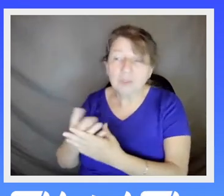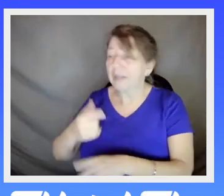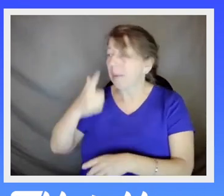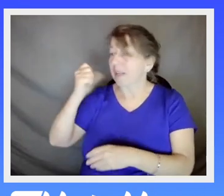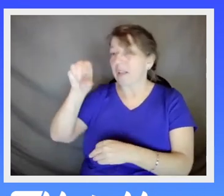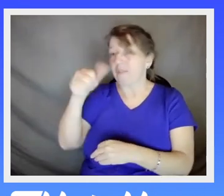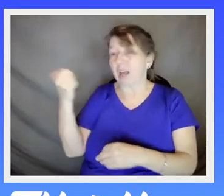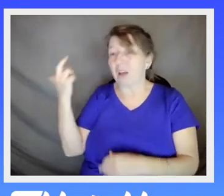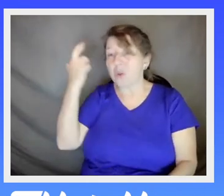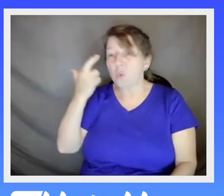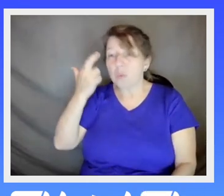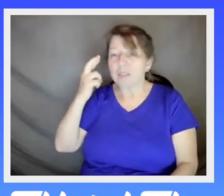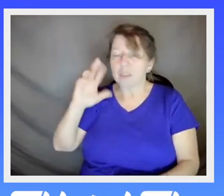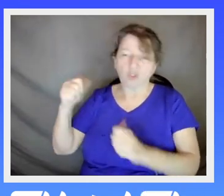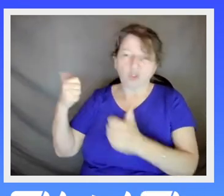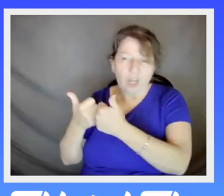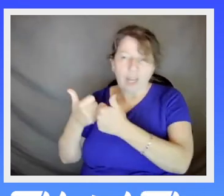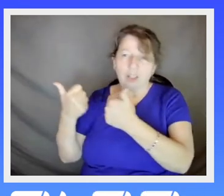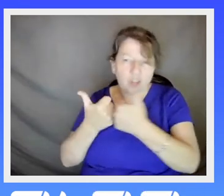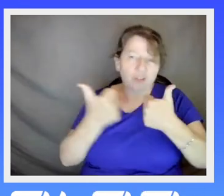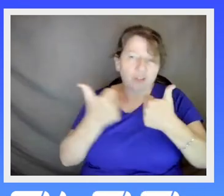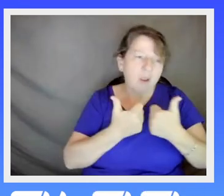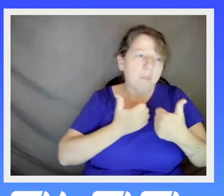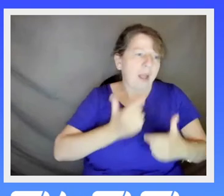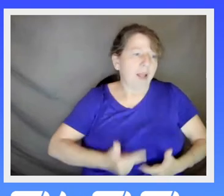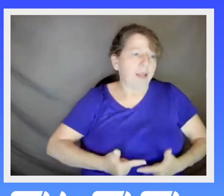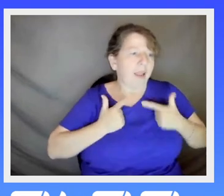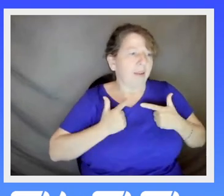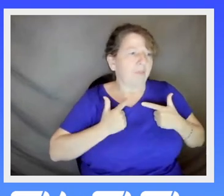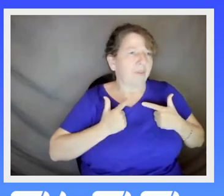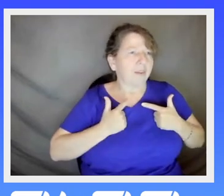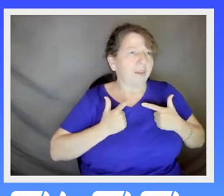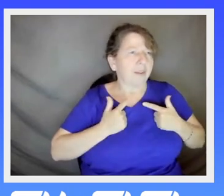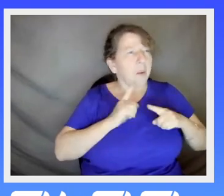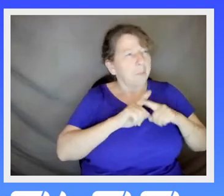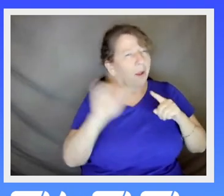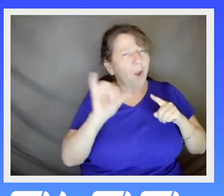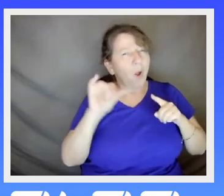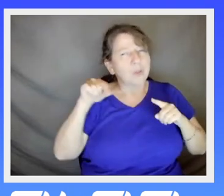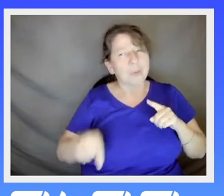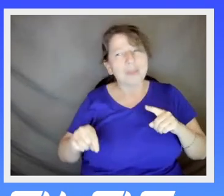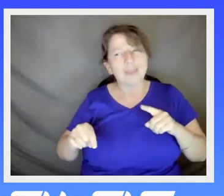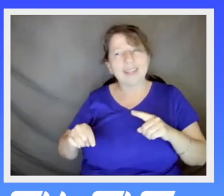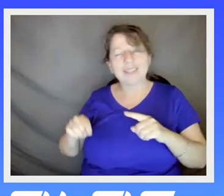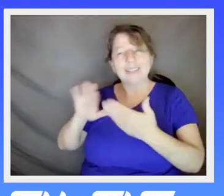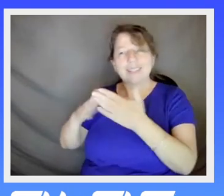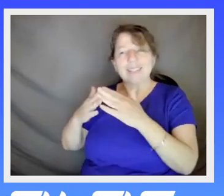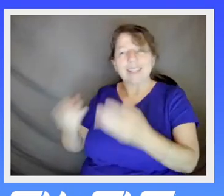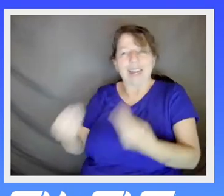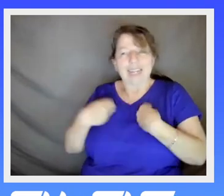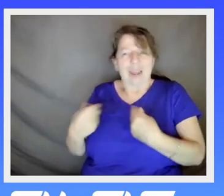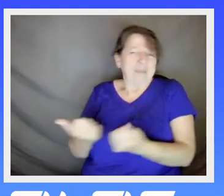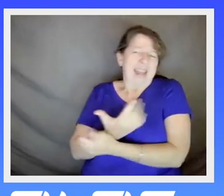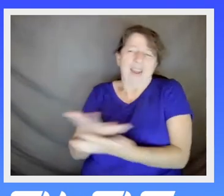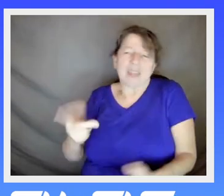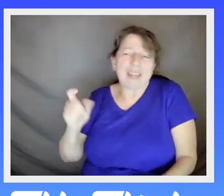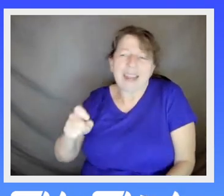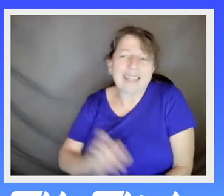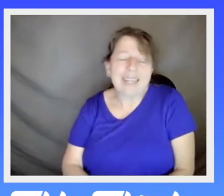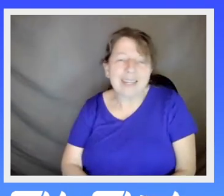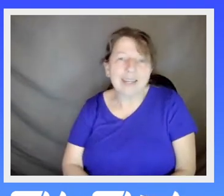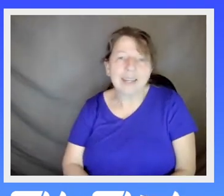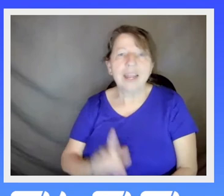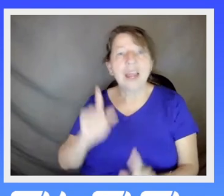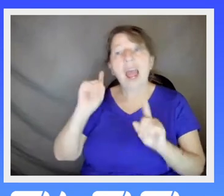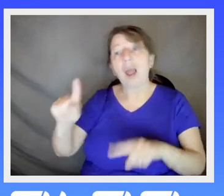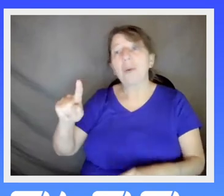other challenges. And yet this is the city that gave me everything I would need, not only to go up to Princeton University, become a lawyer and come